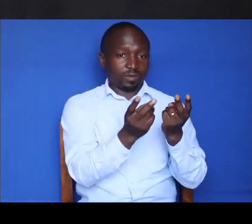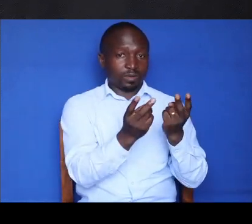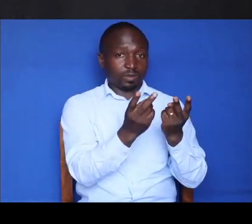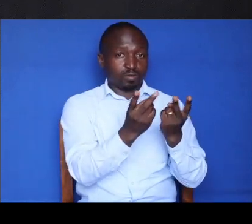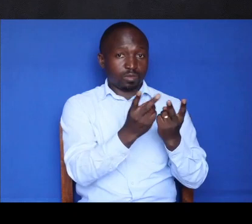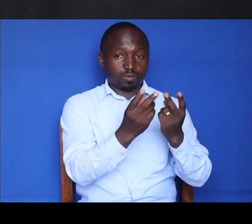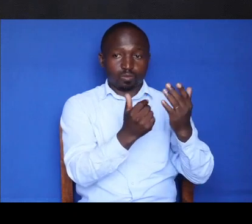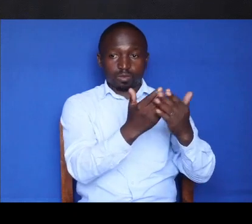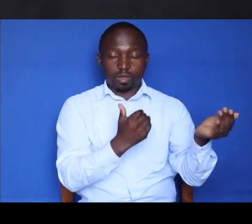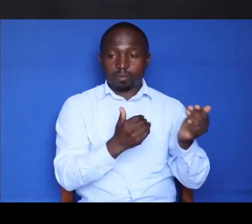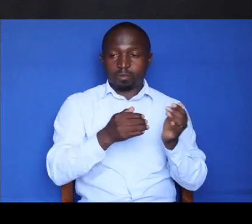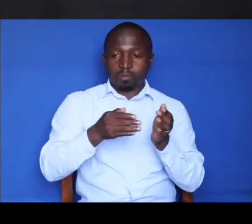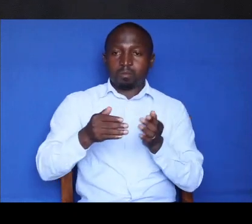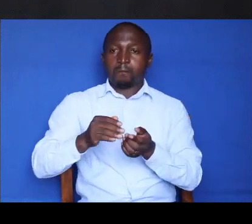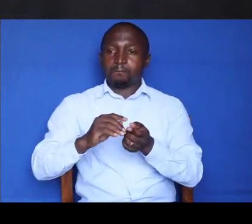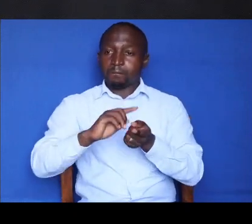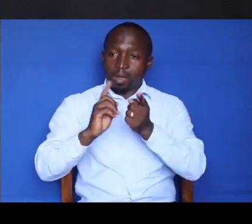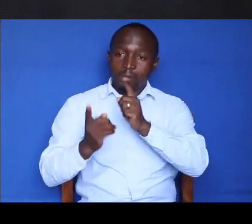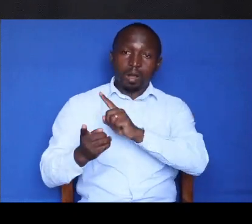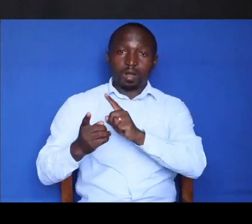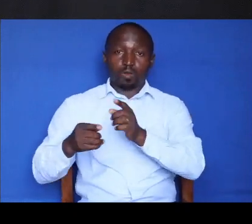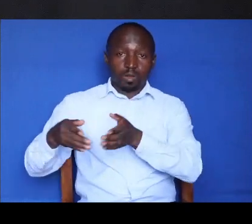related to river